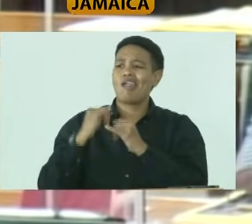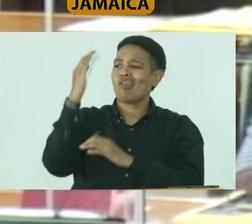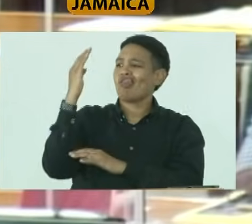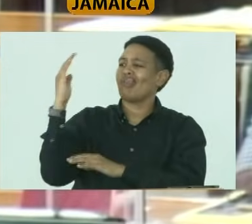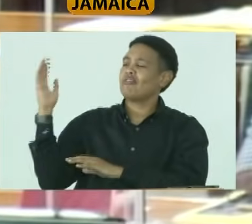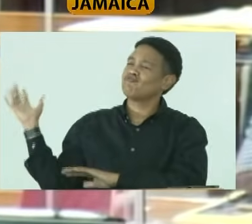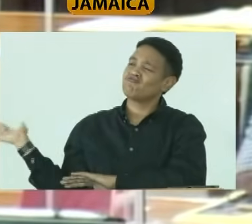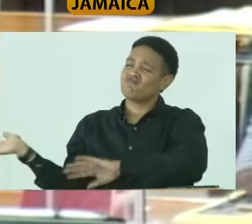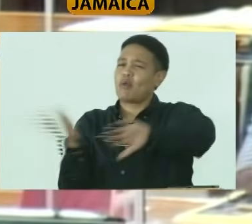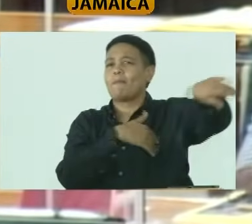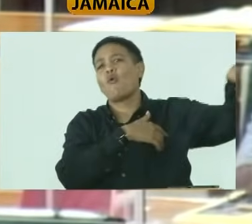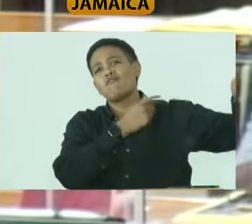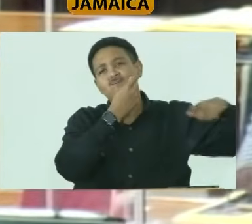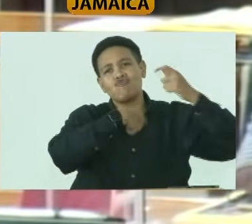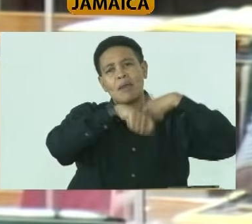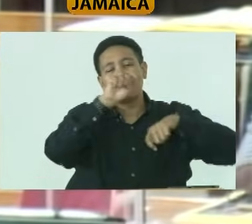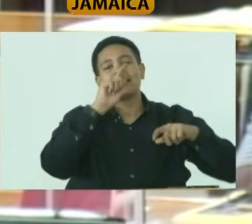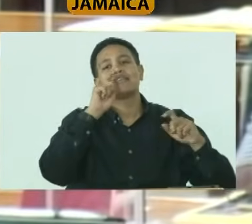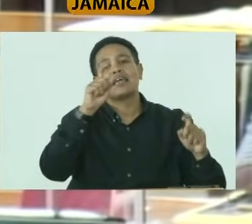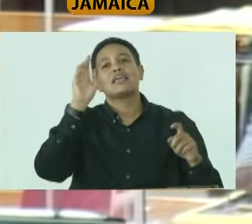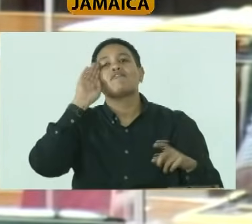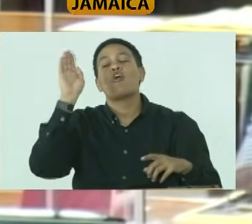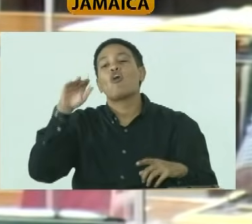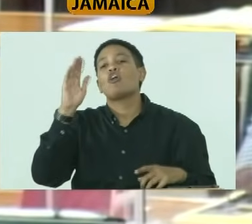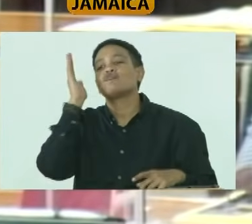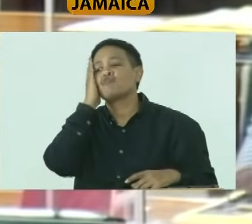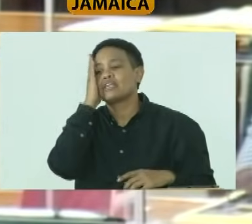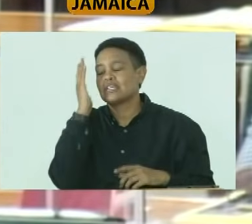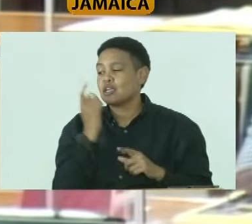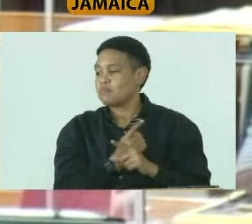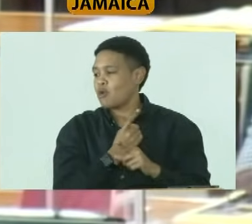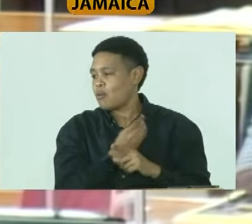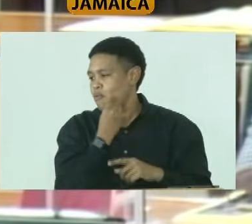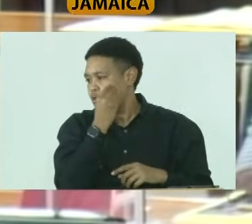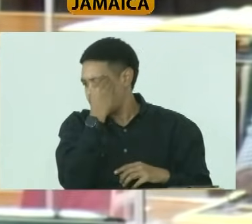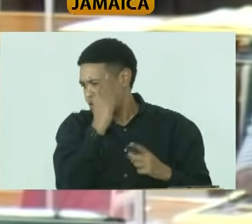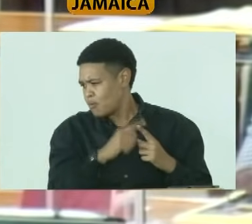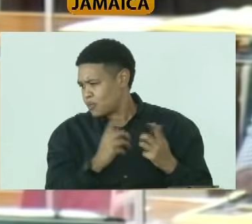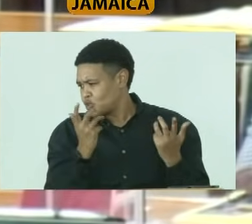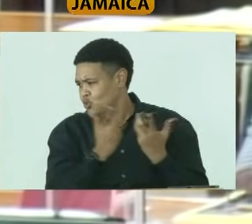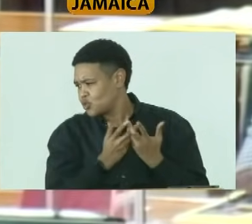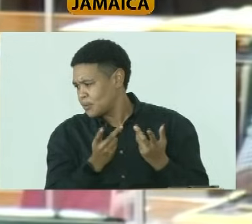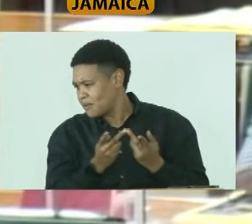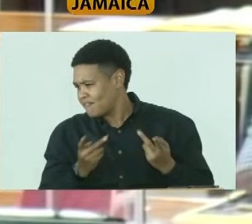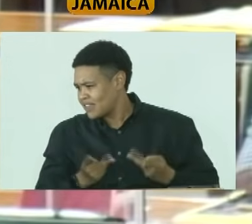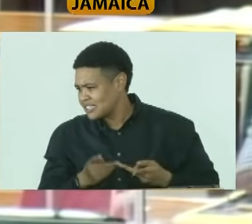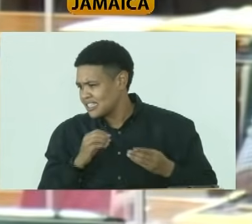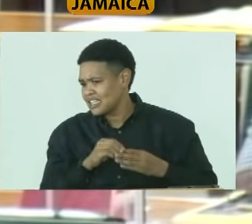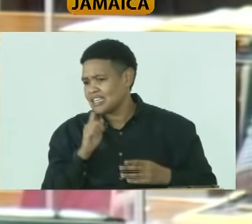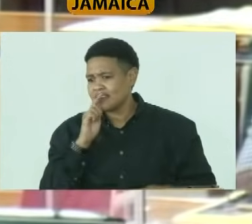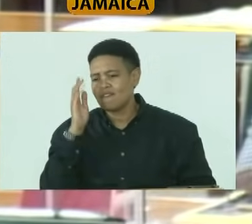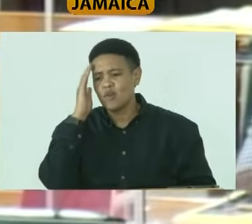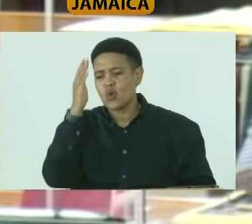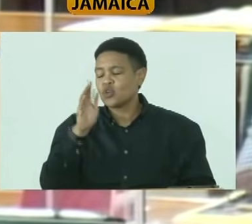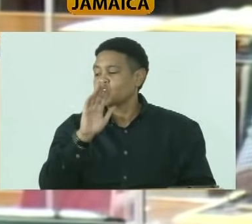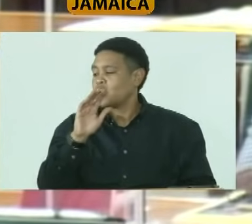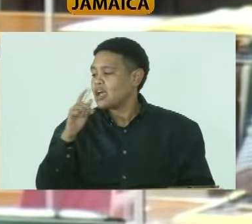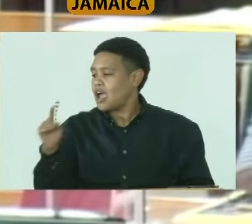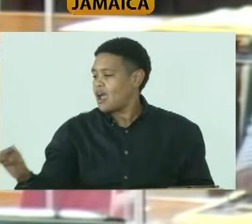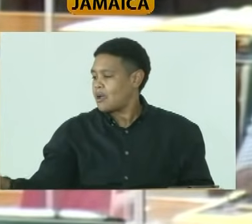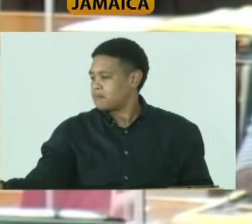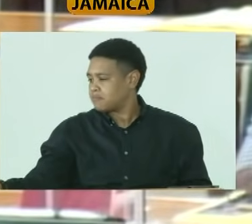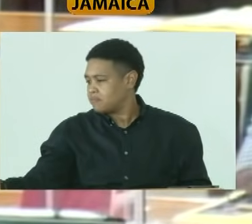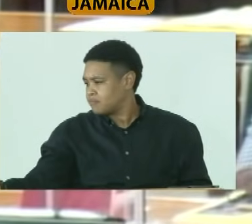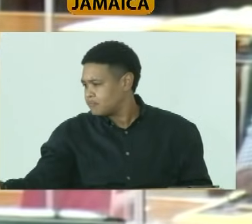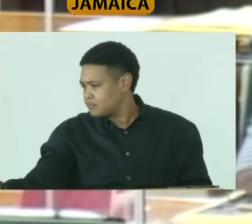zinc roofs and give all residents proper homes and suitable facilities in the near future.